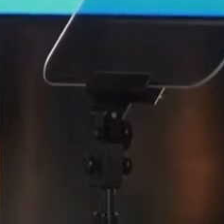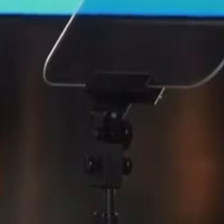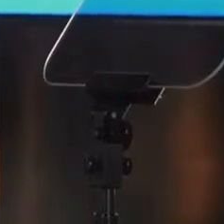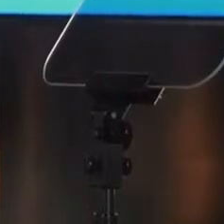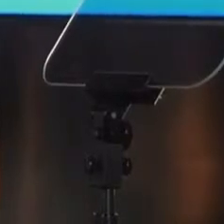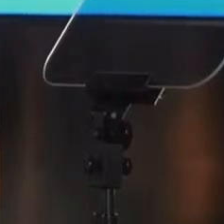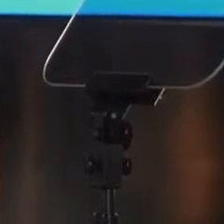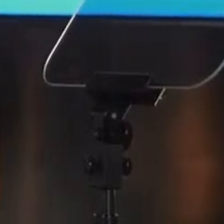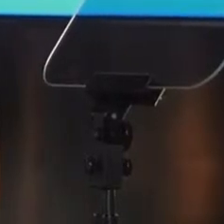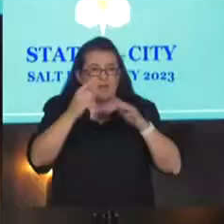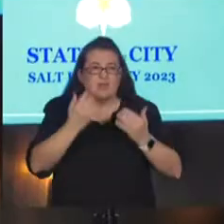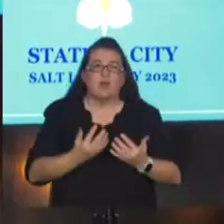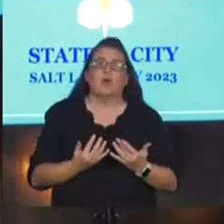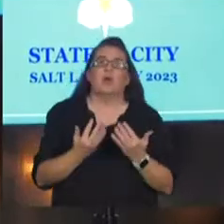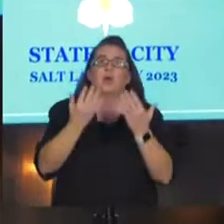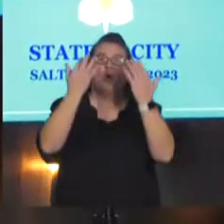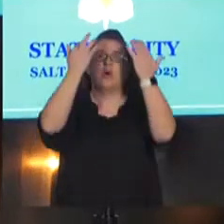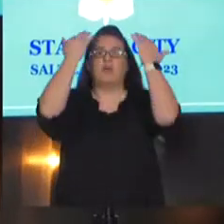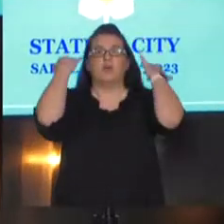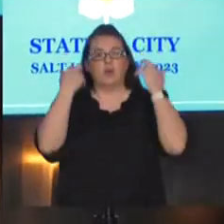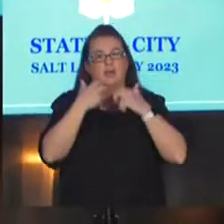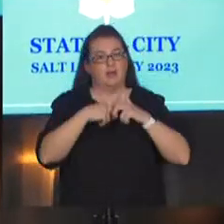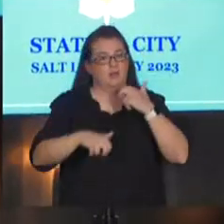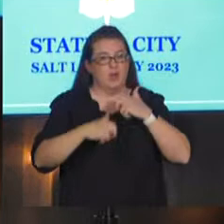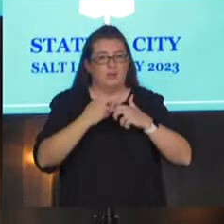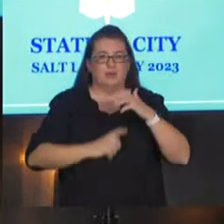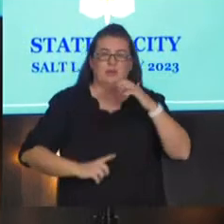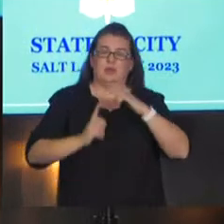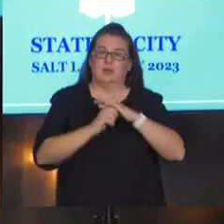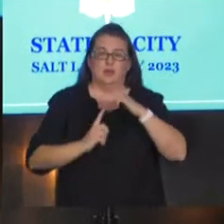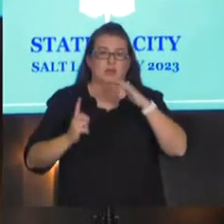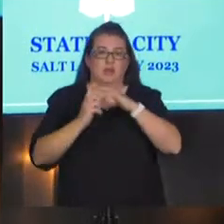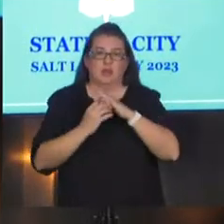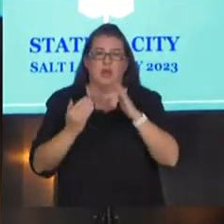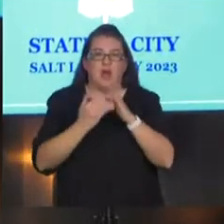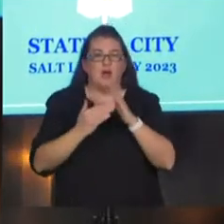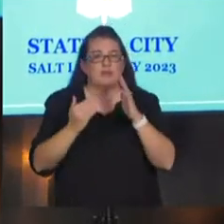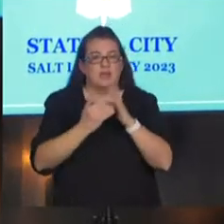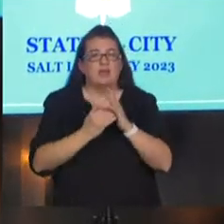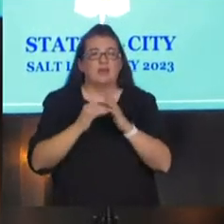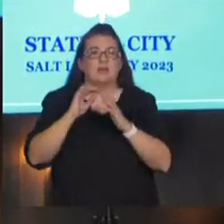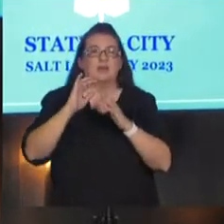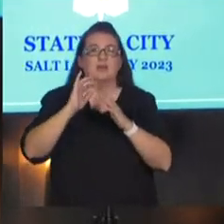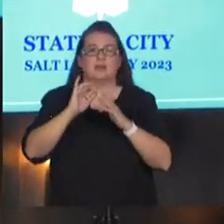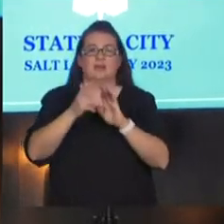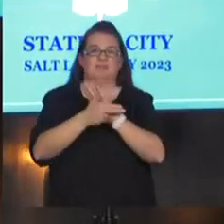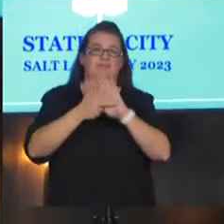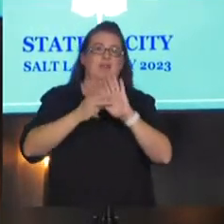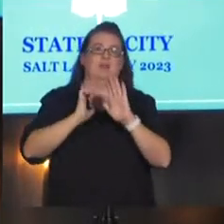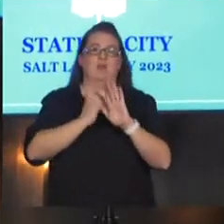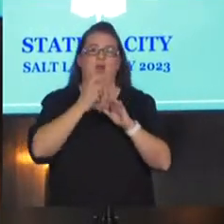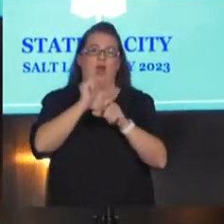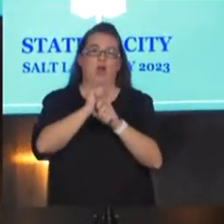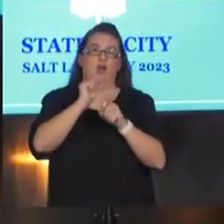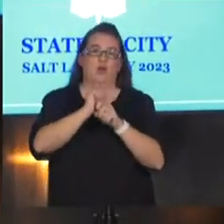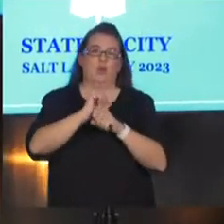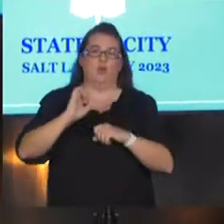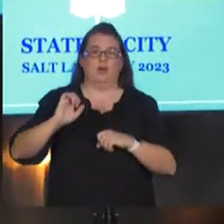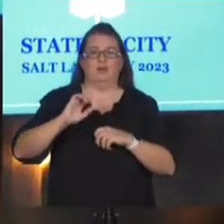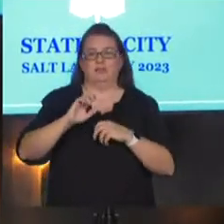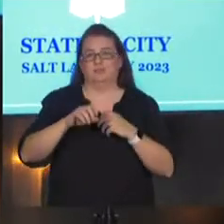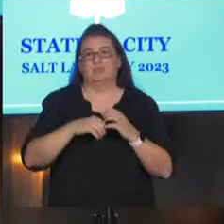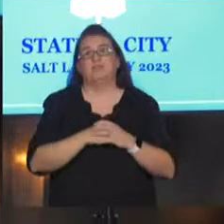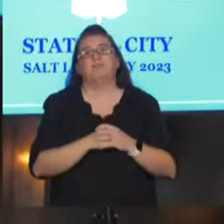the overwhelming tempests that arise regularly, is a hallmark of our work style. When I came into